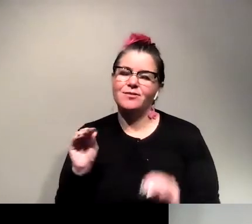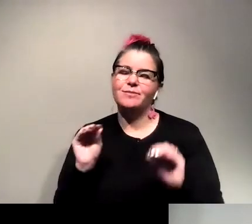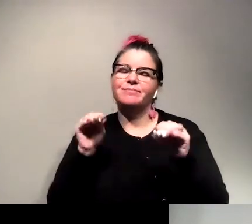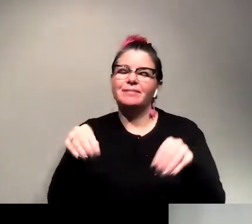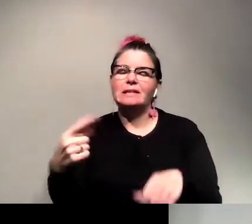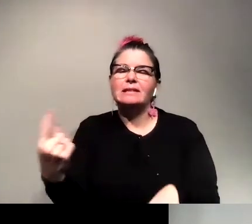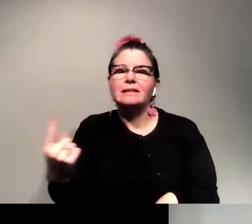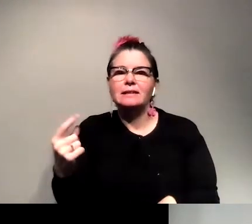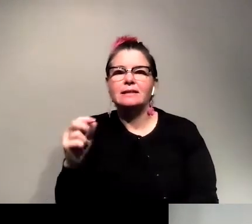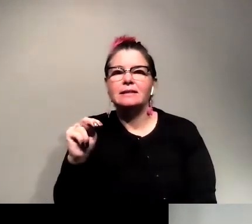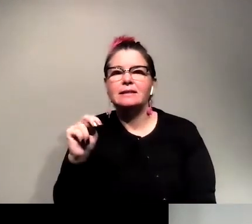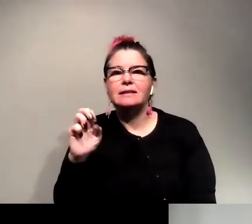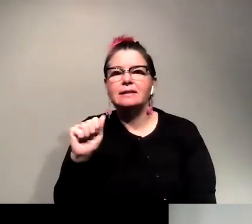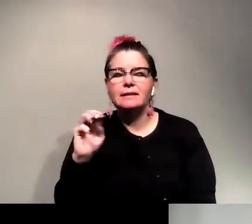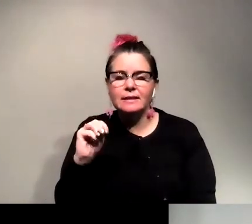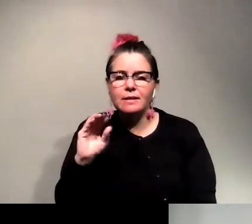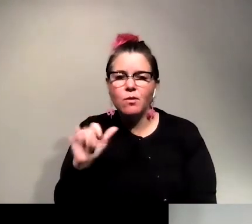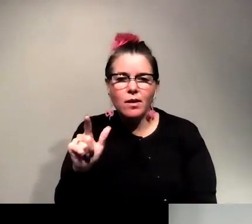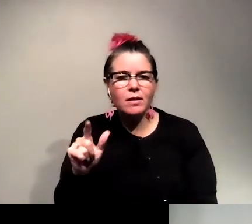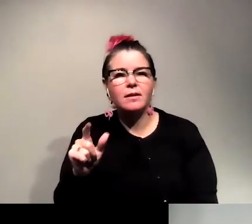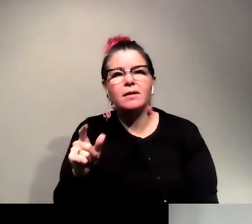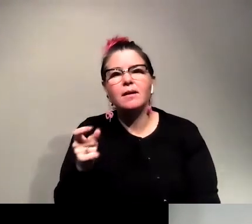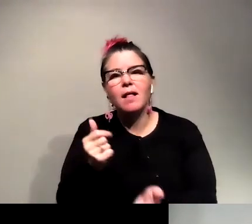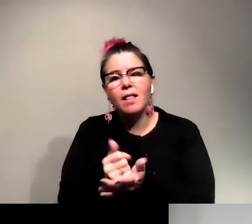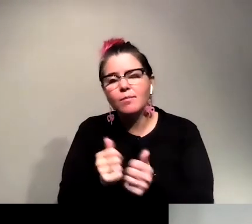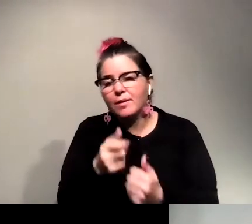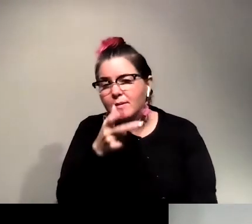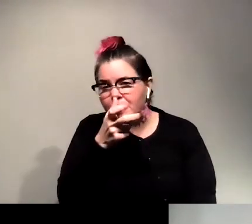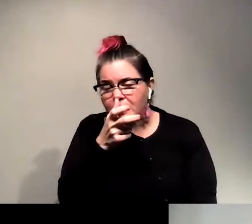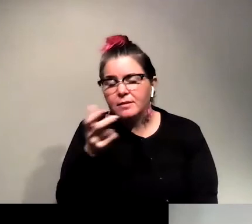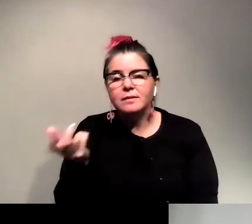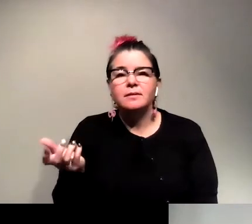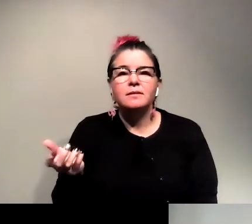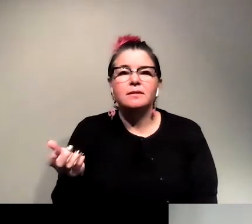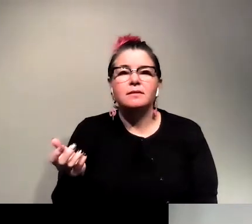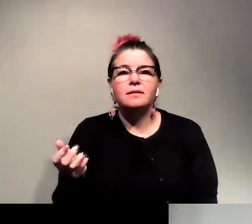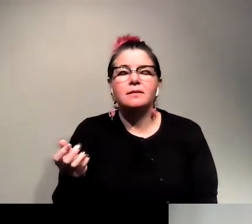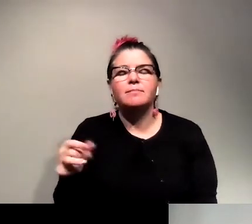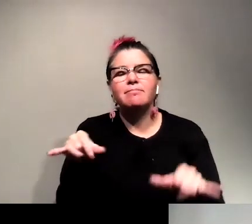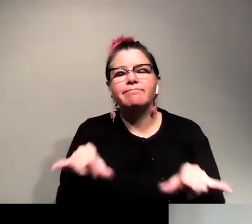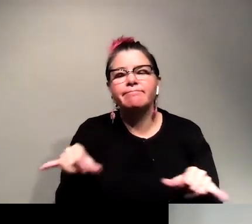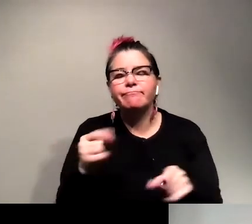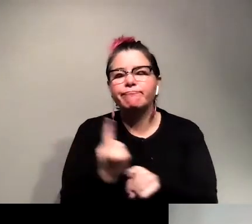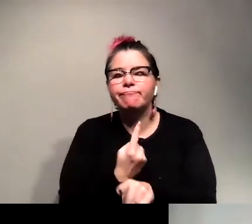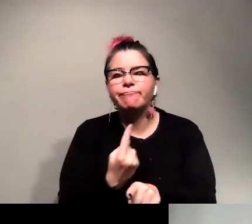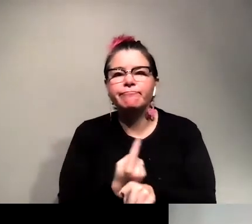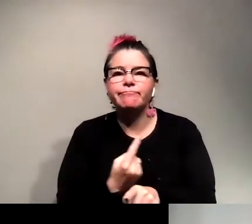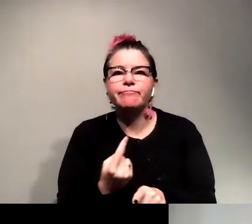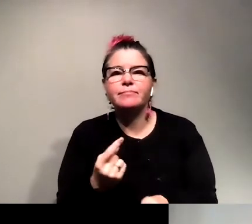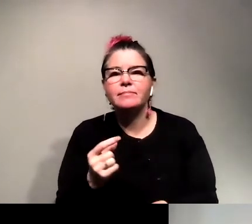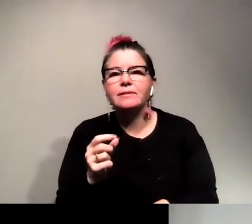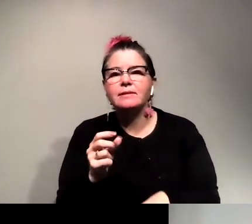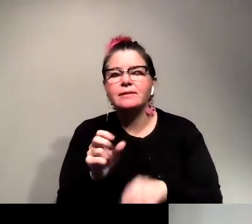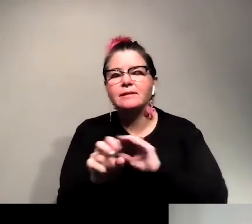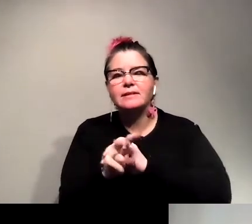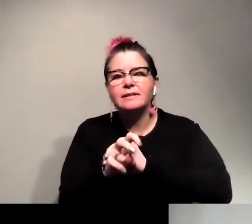like neem oil, you might apply to deal with like bugs. You might get a standard like snail repellent